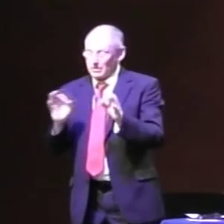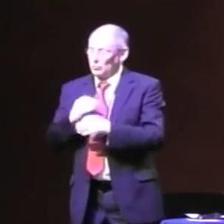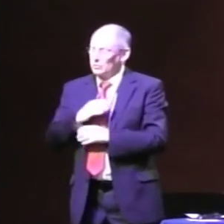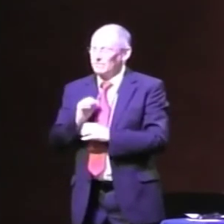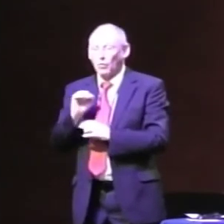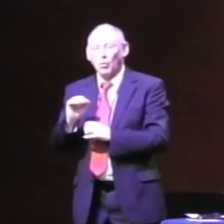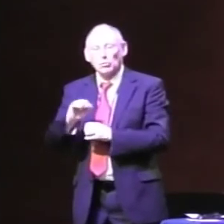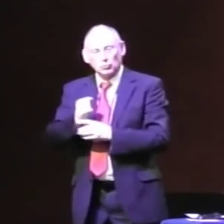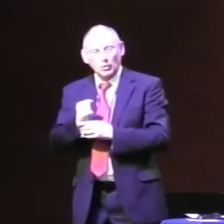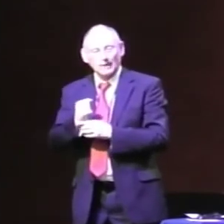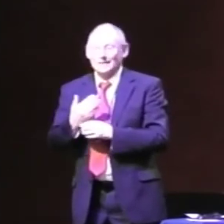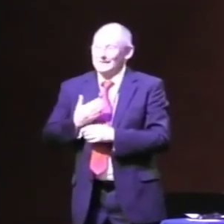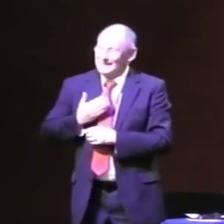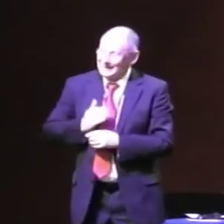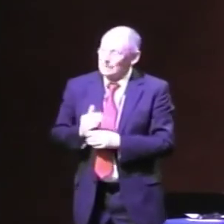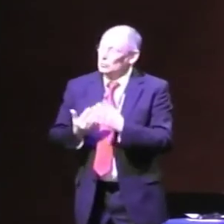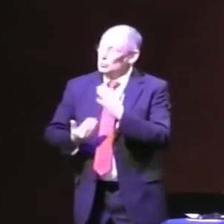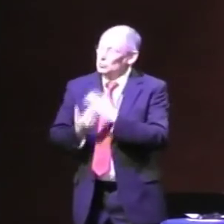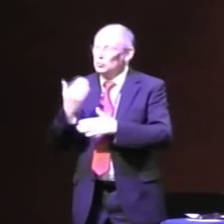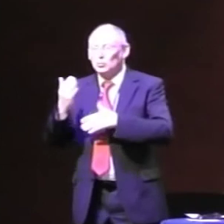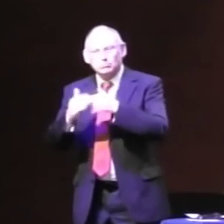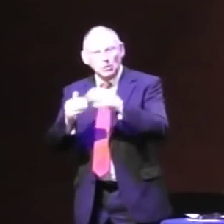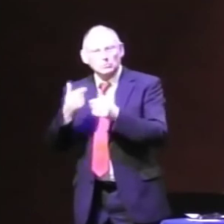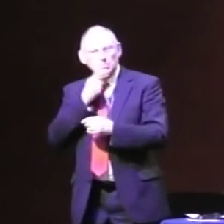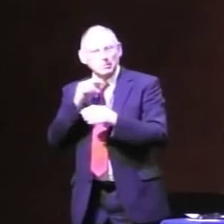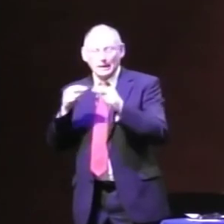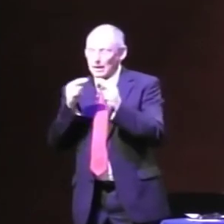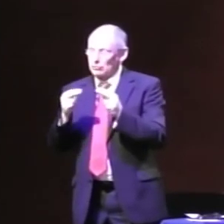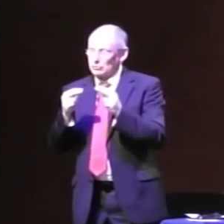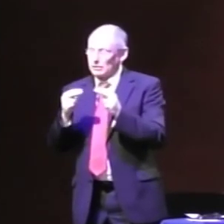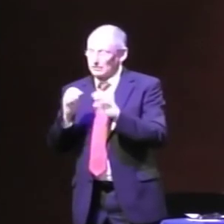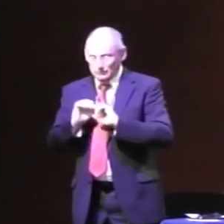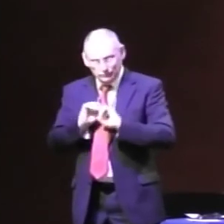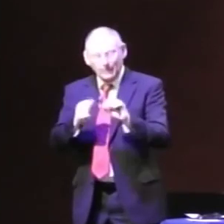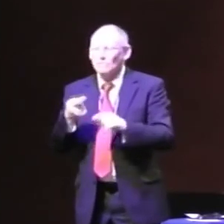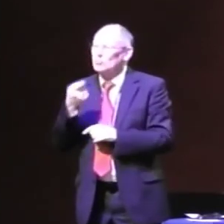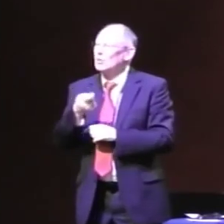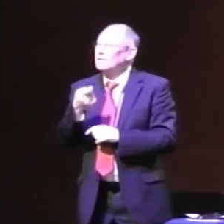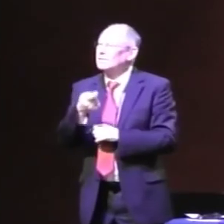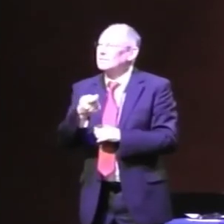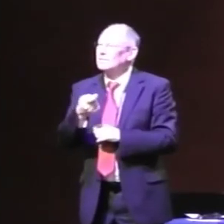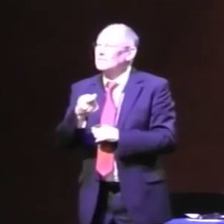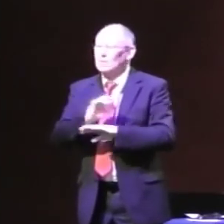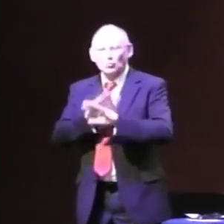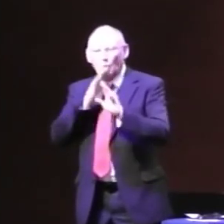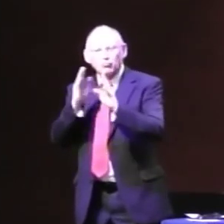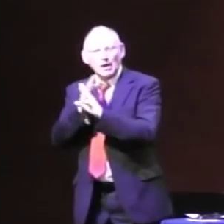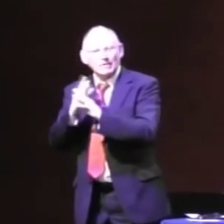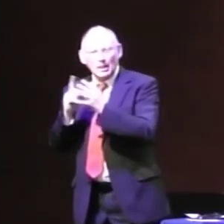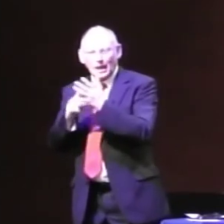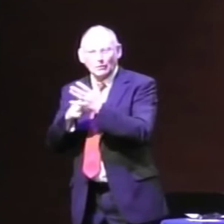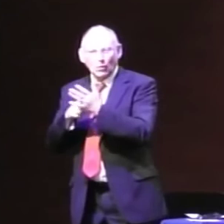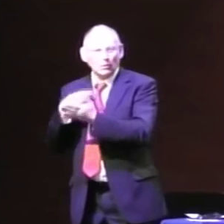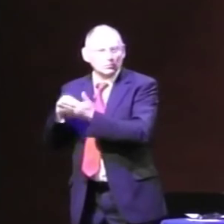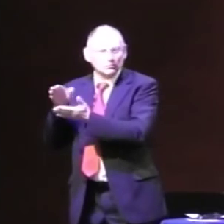this. Scotland needs new build public housing, not for ownership but for rent, not for private landlords to hive off and